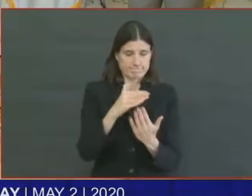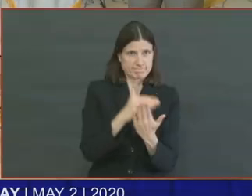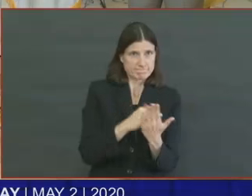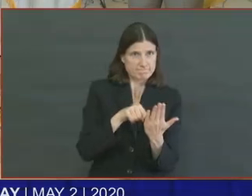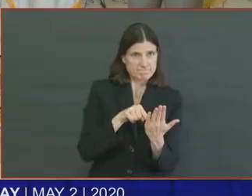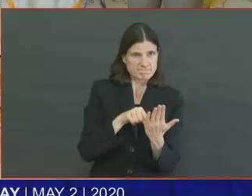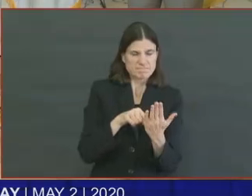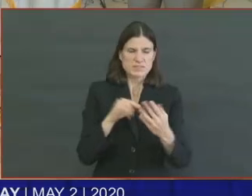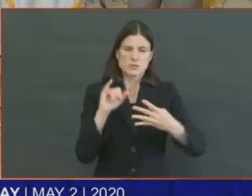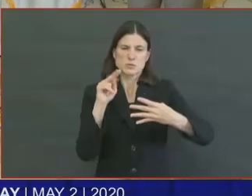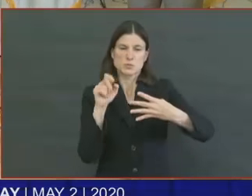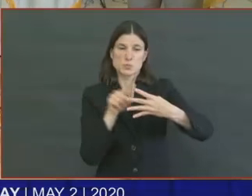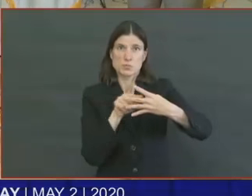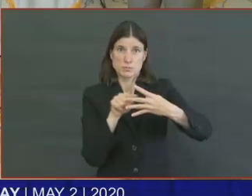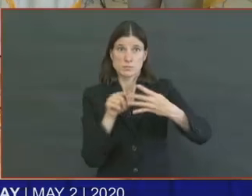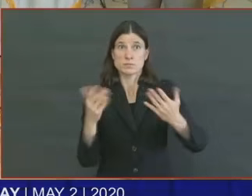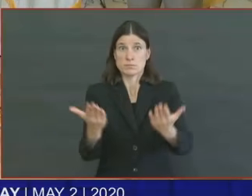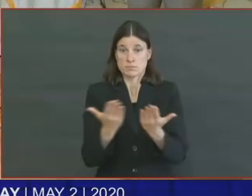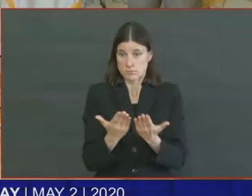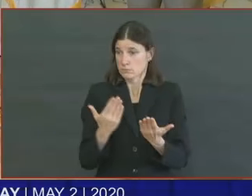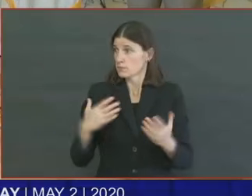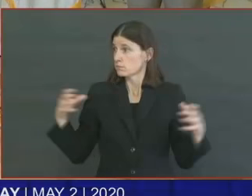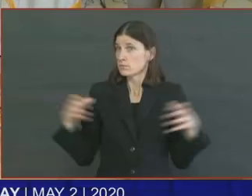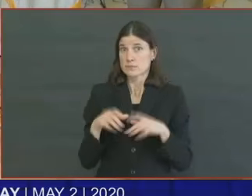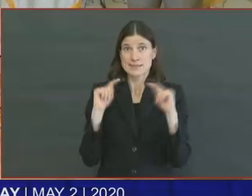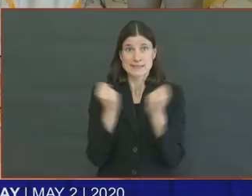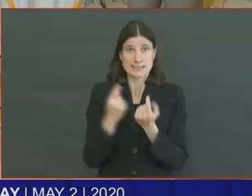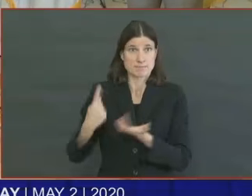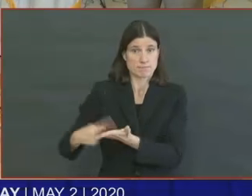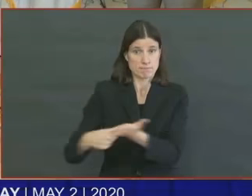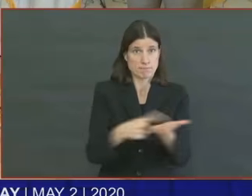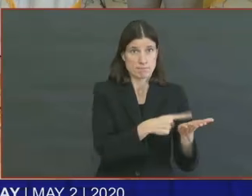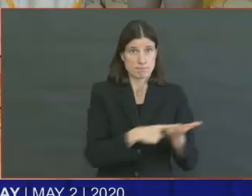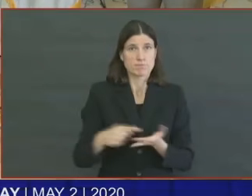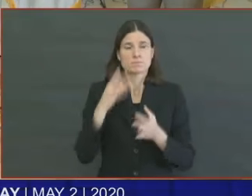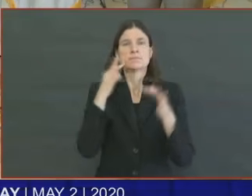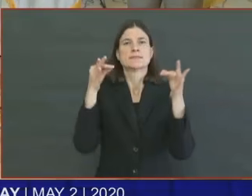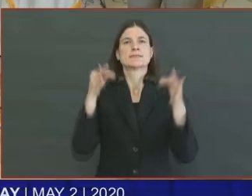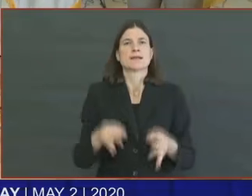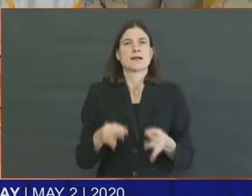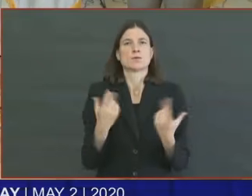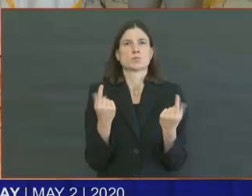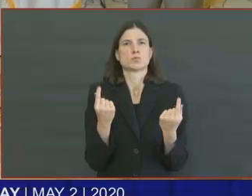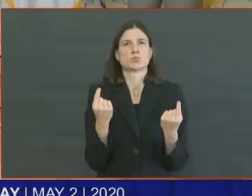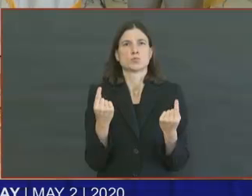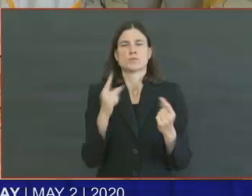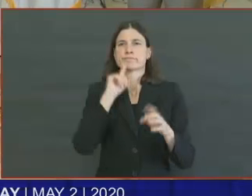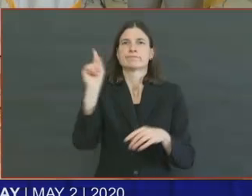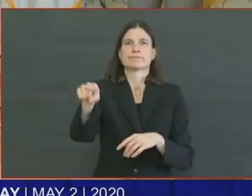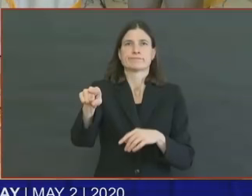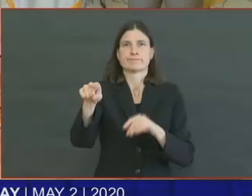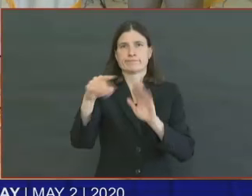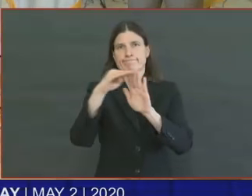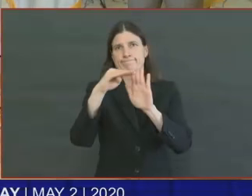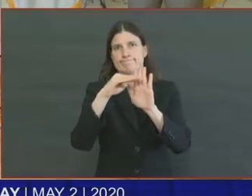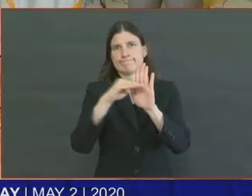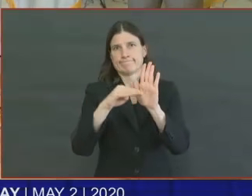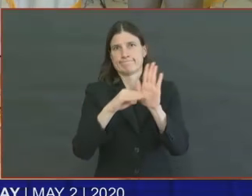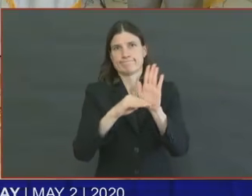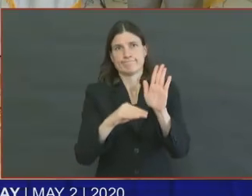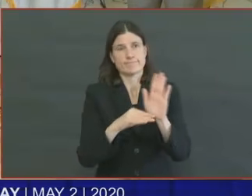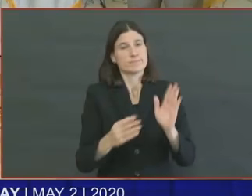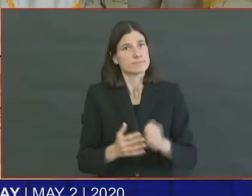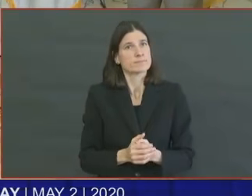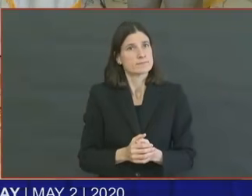lot of work for them to do to figure it out. Also, we're going to learn a lot. We will learn a lot together in the next